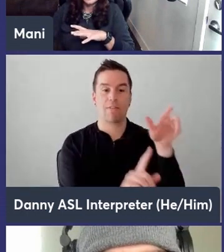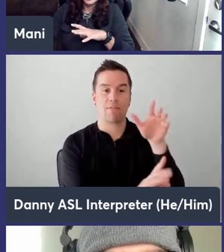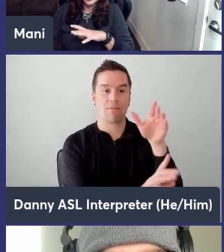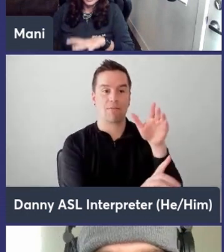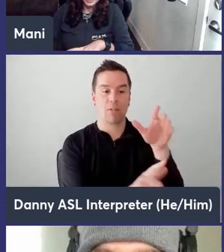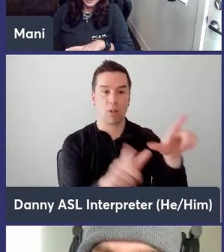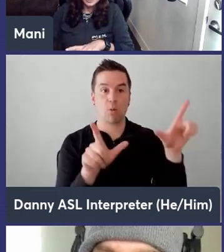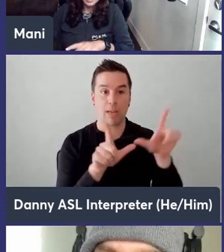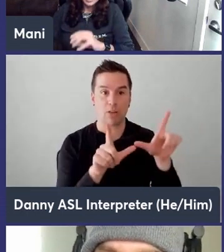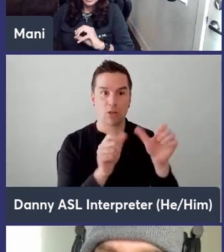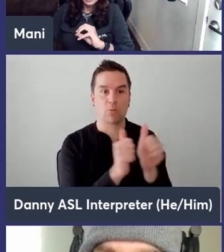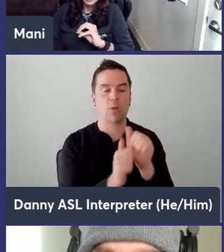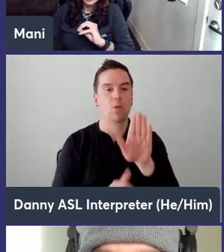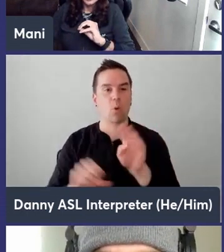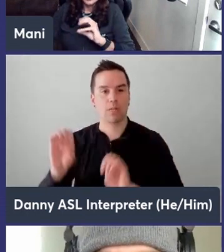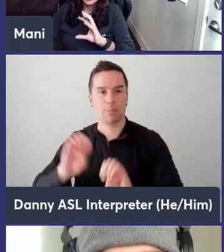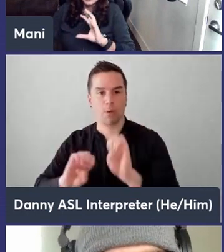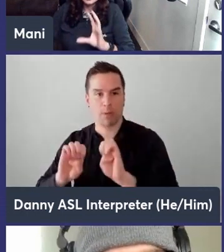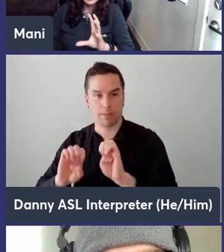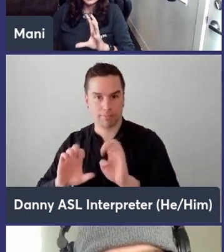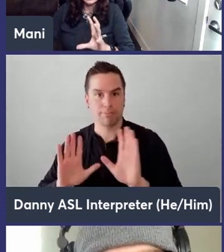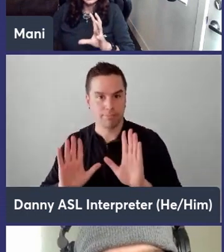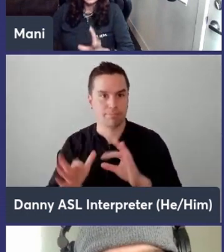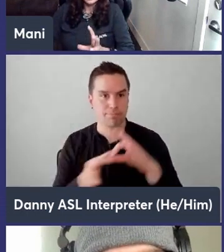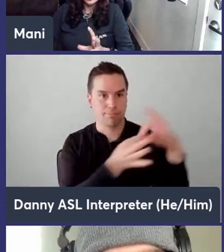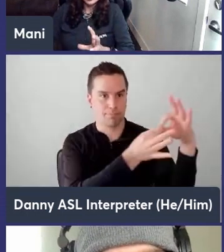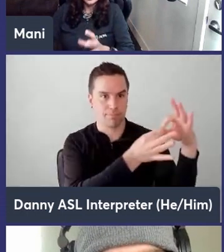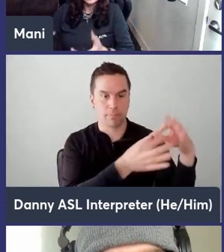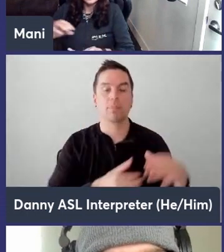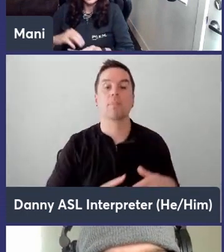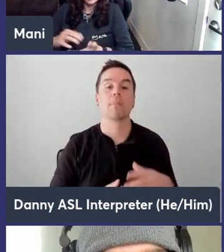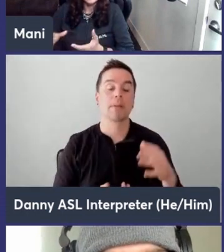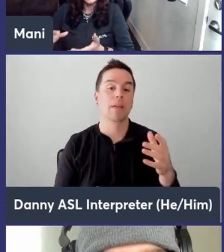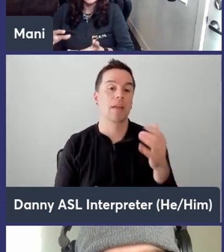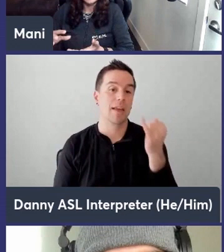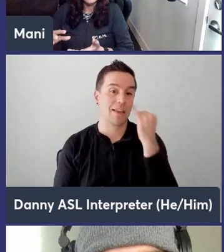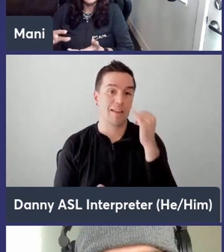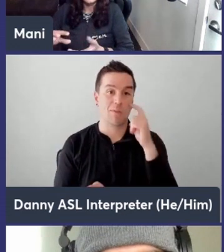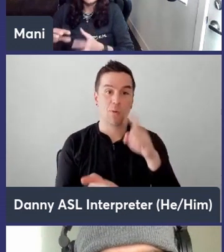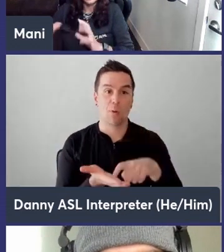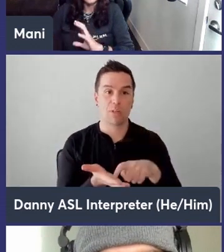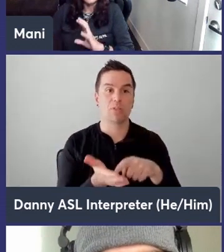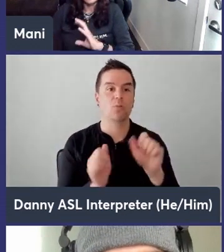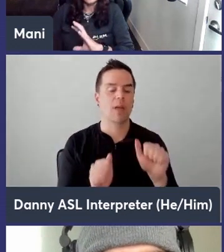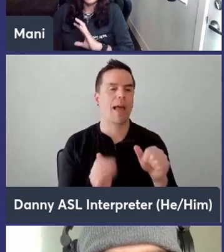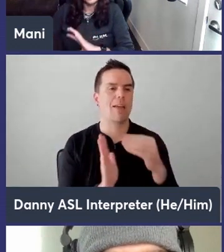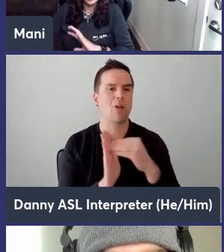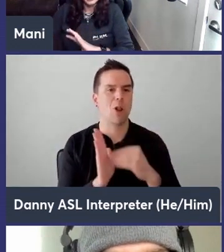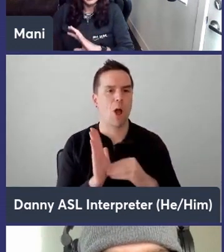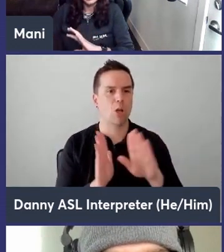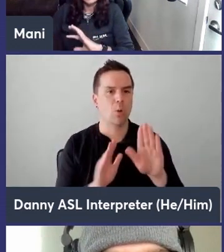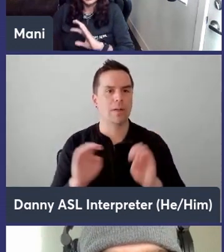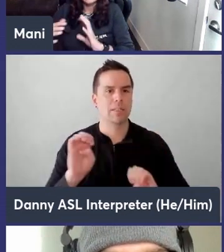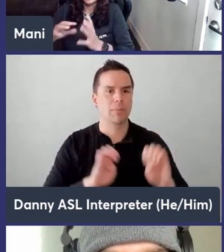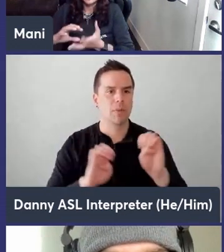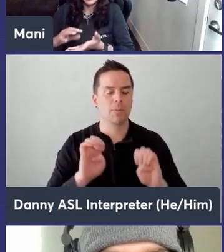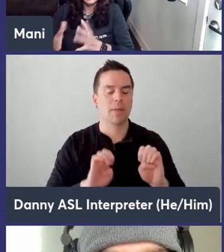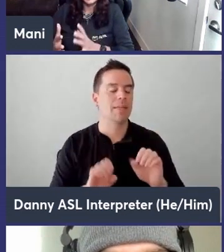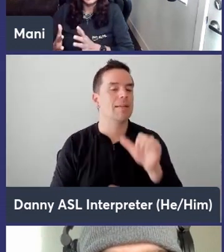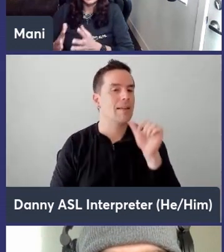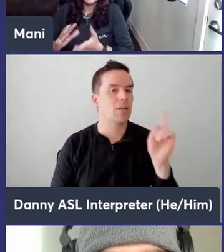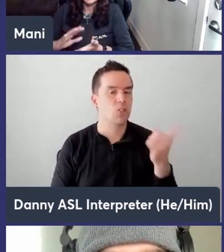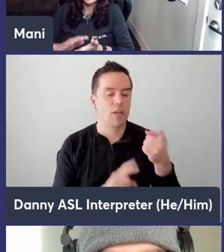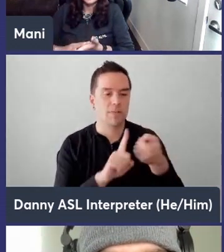you notice, this is basically in the notebook. So you can log experiments, not just from the Studio IDE, but from